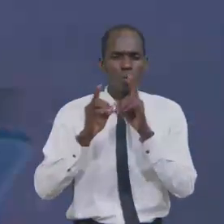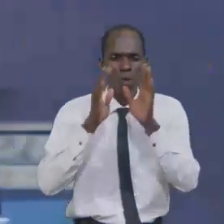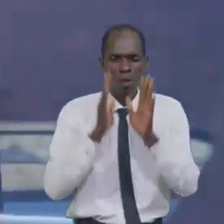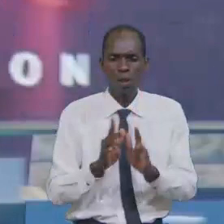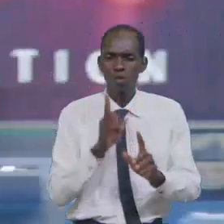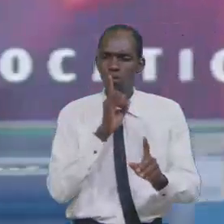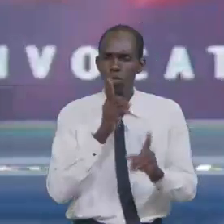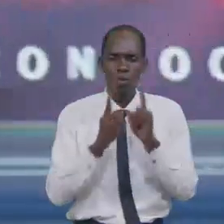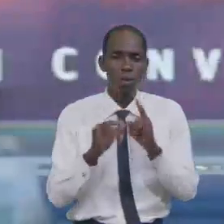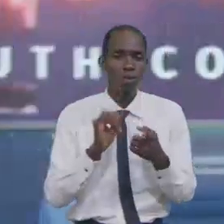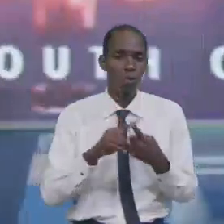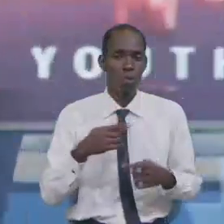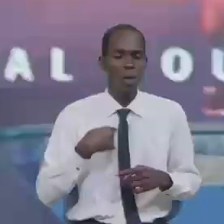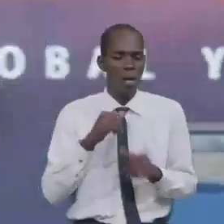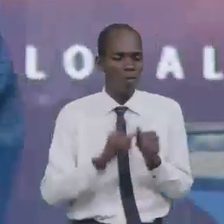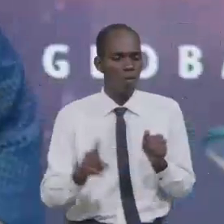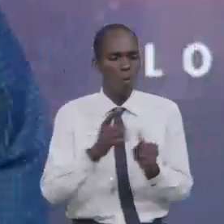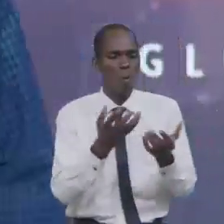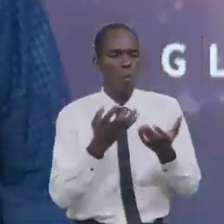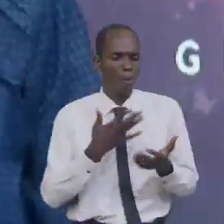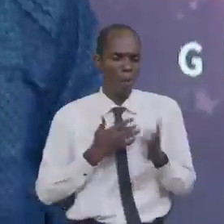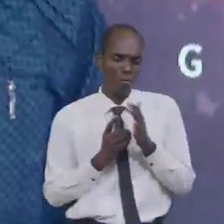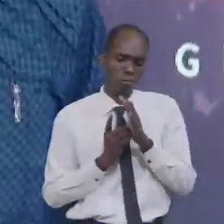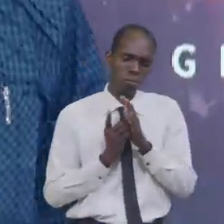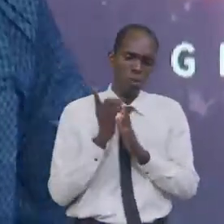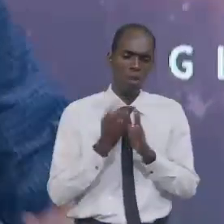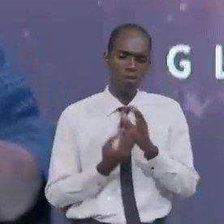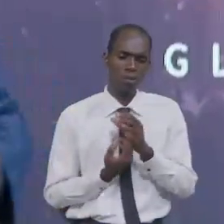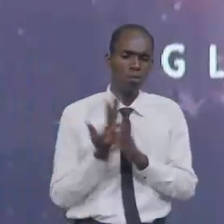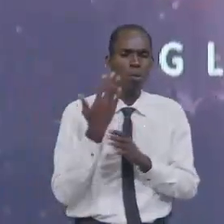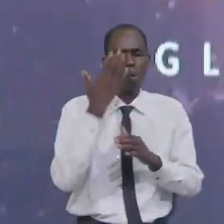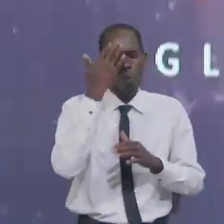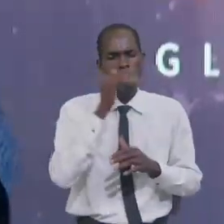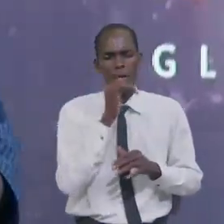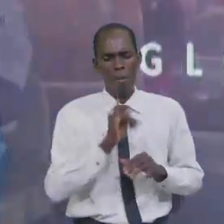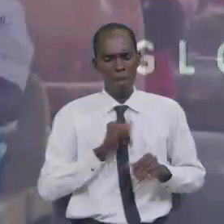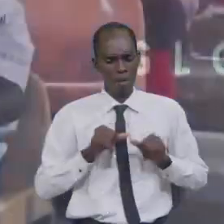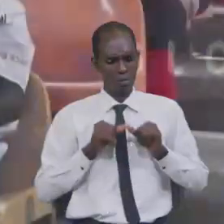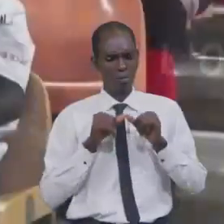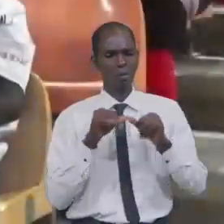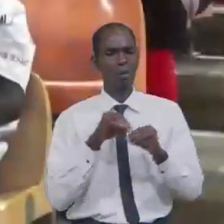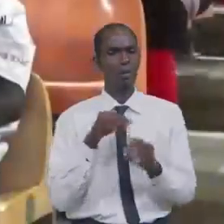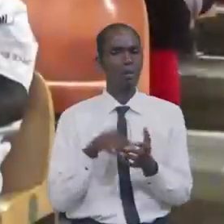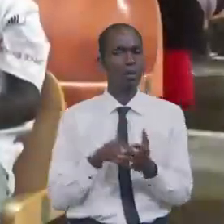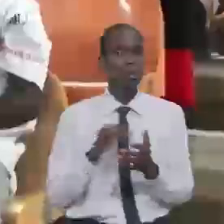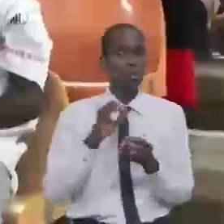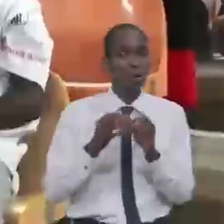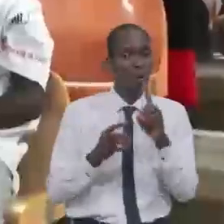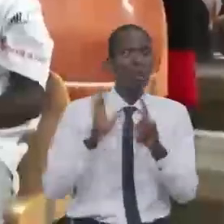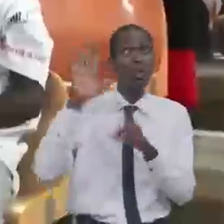wants my development and growth. How am I like this? Number one, he melts you. Number